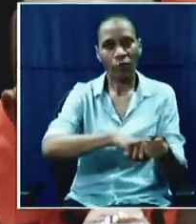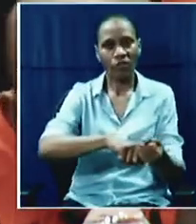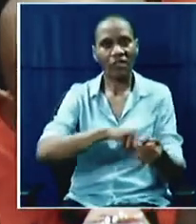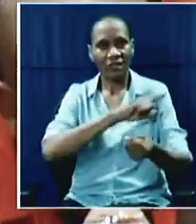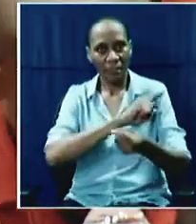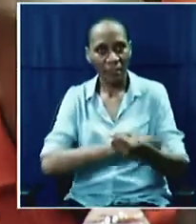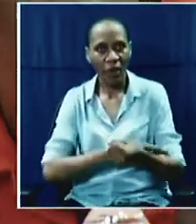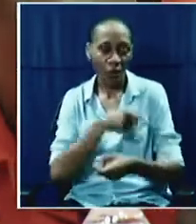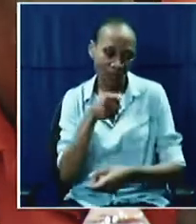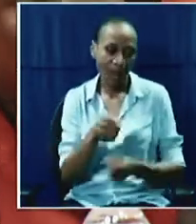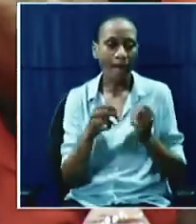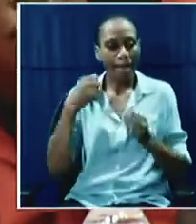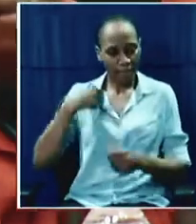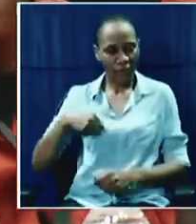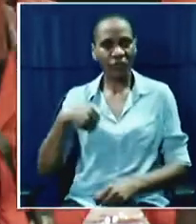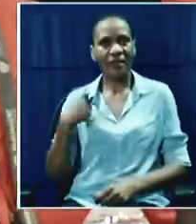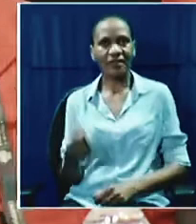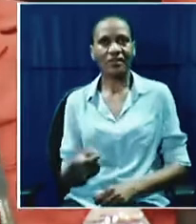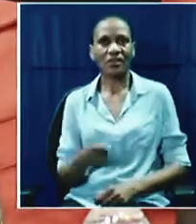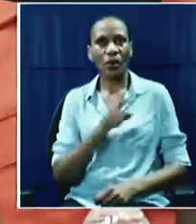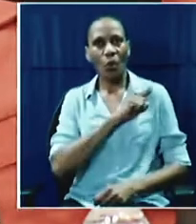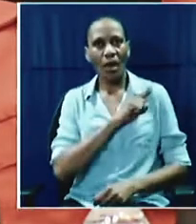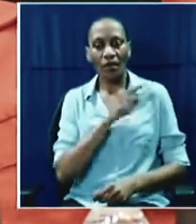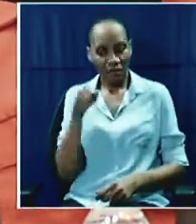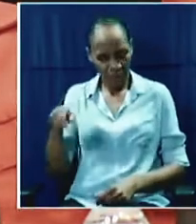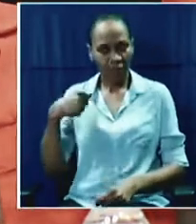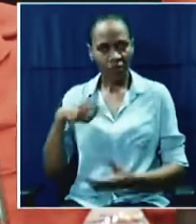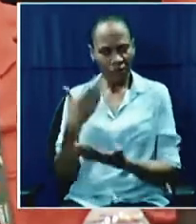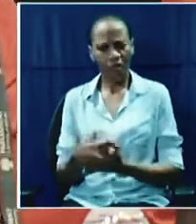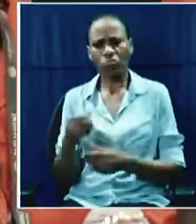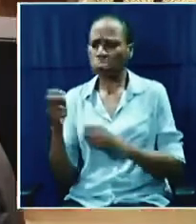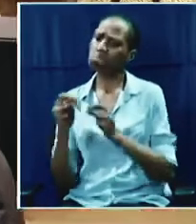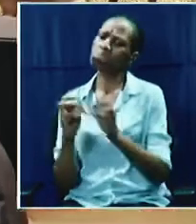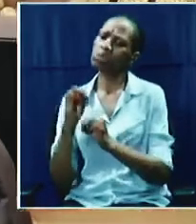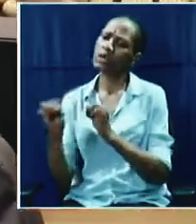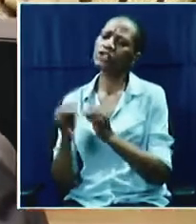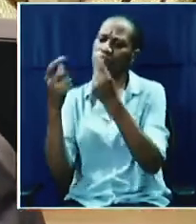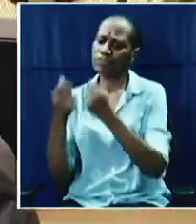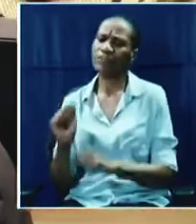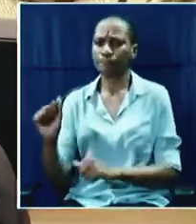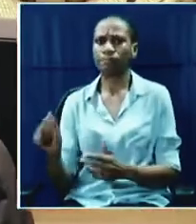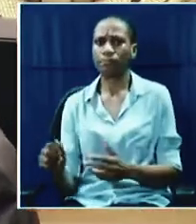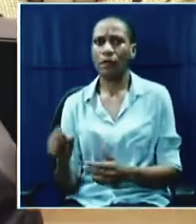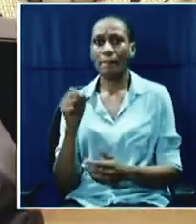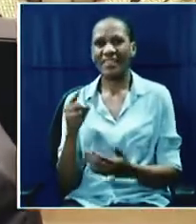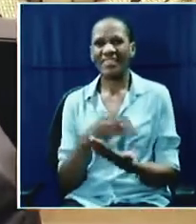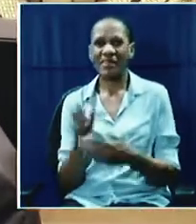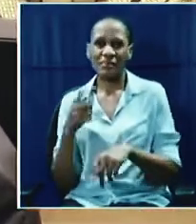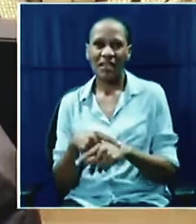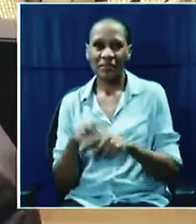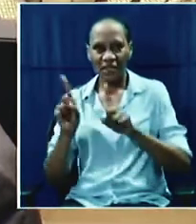capacity of the municipalities to manage their own affairs. And only in exceptional